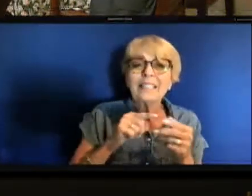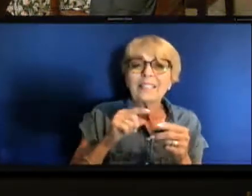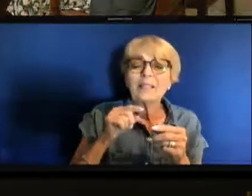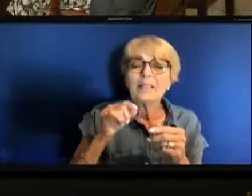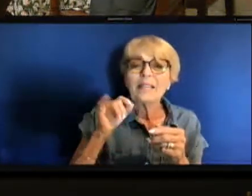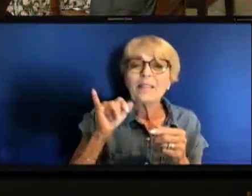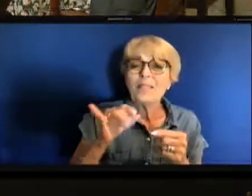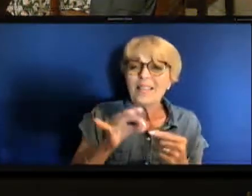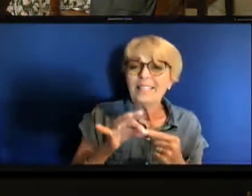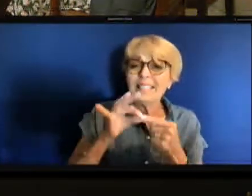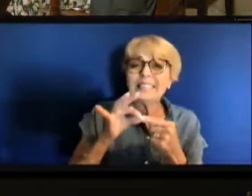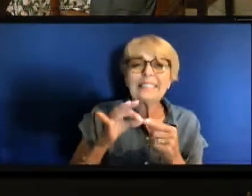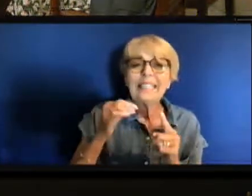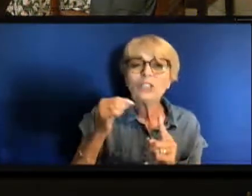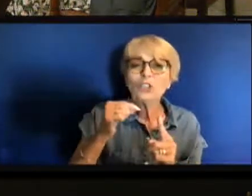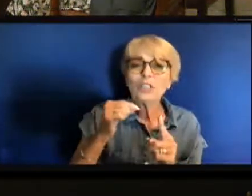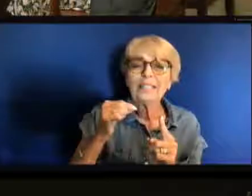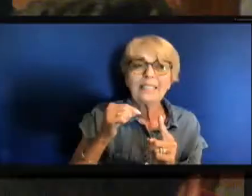is not,